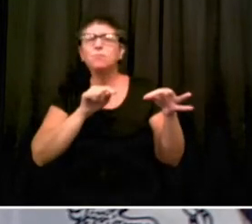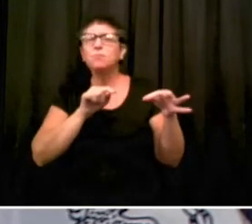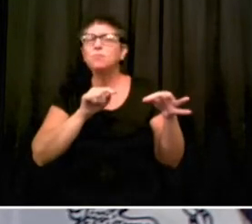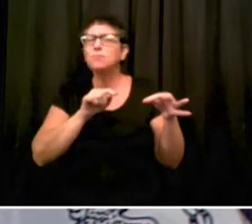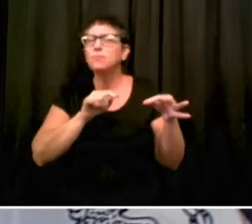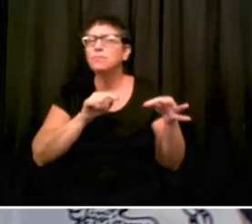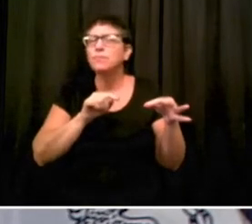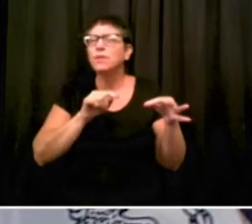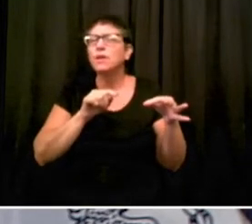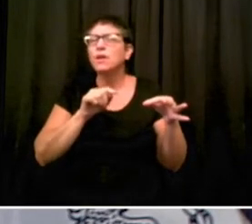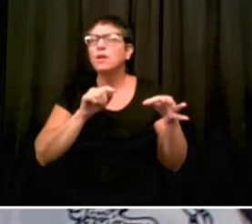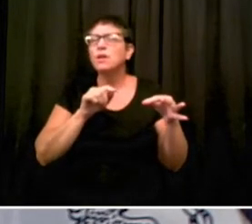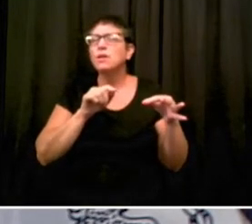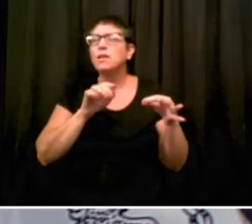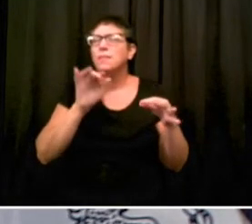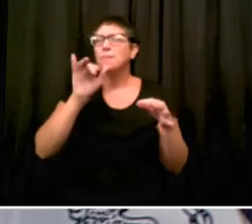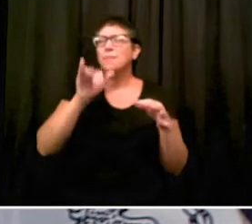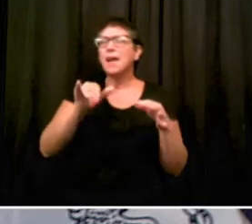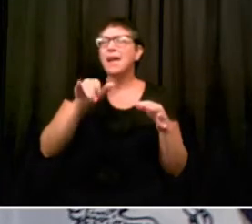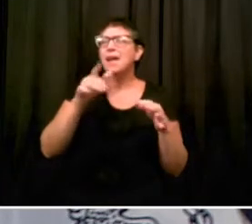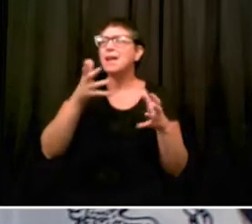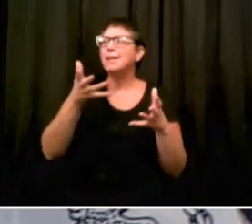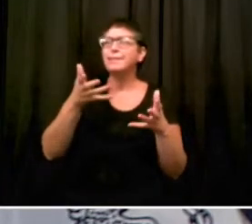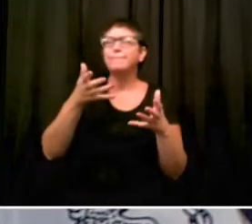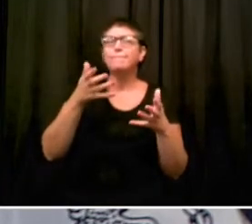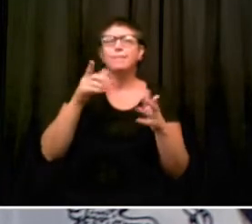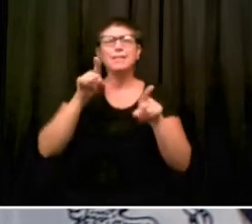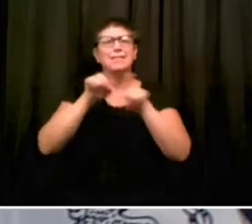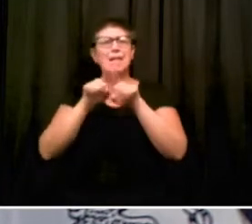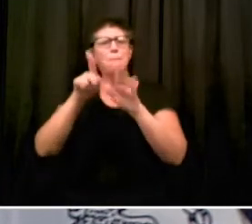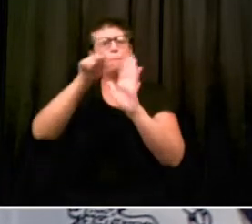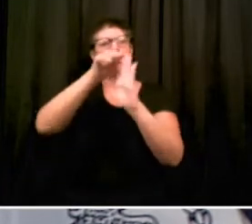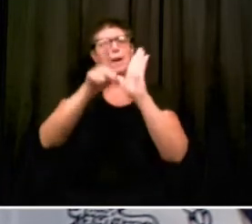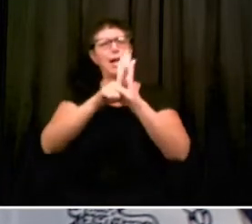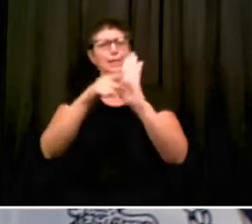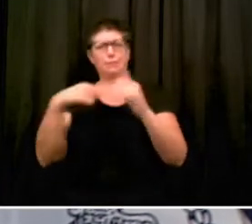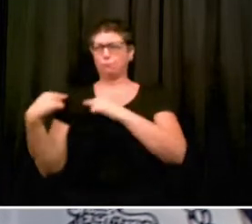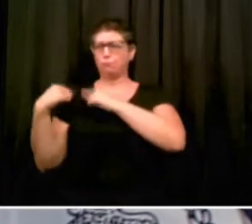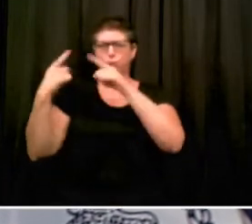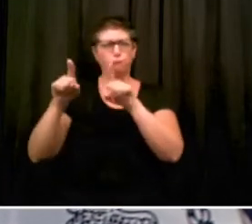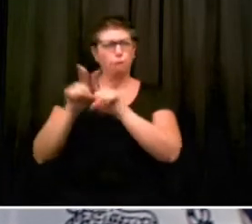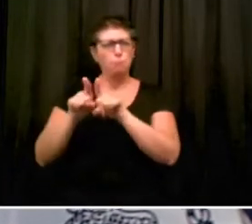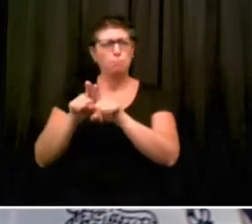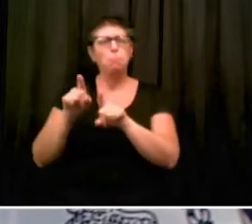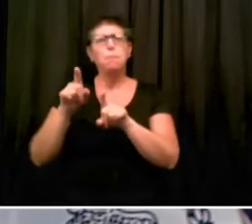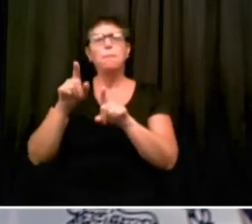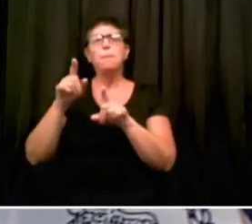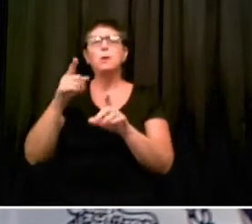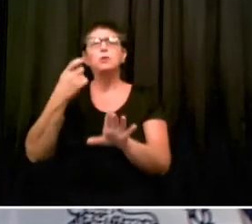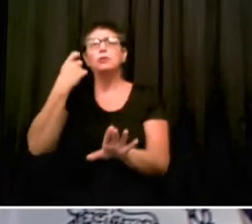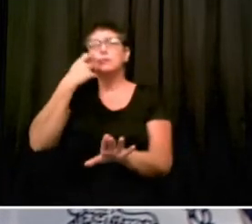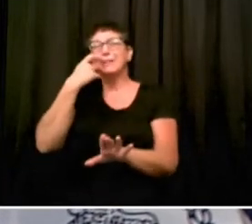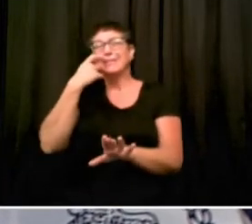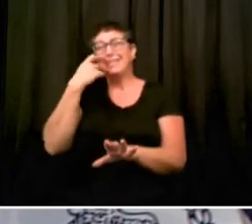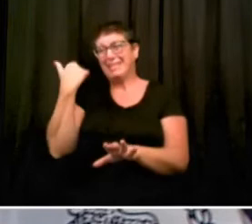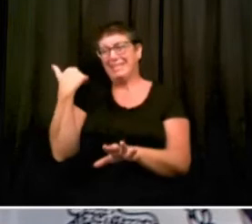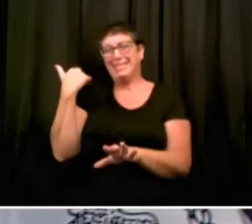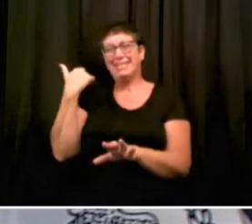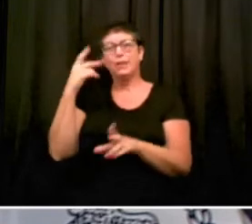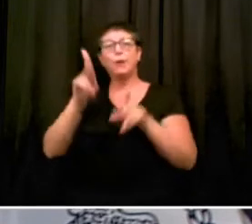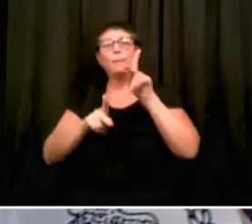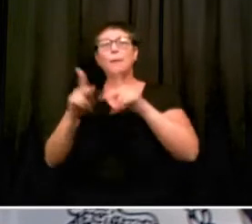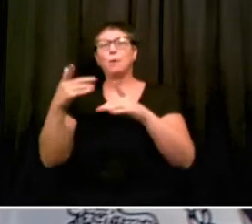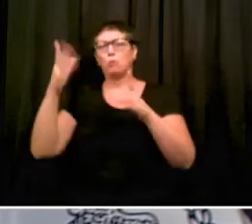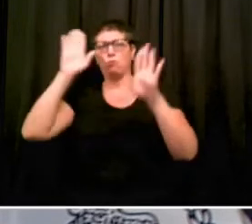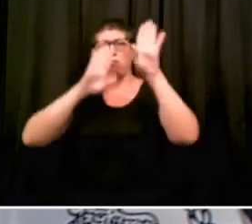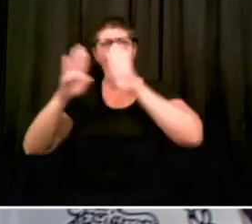the policy until now, but there have been concerns voiced both by the Commission to Combat